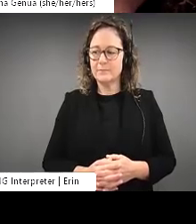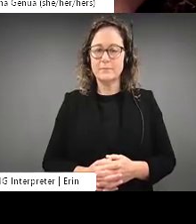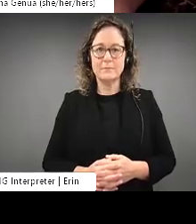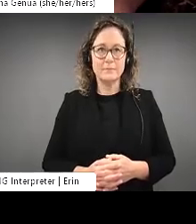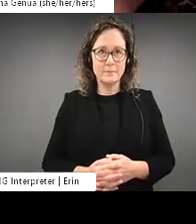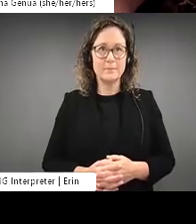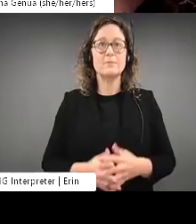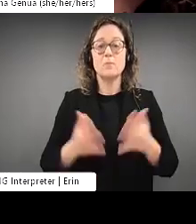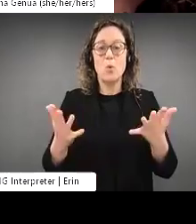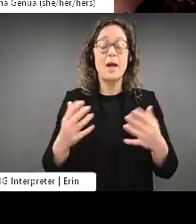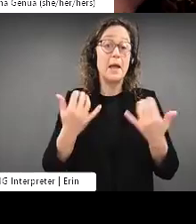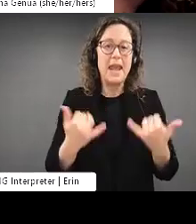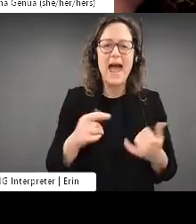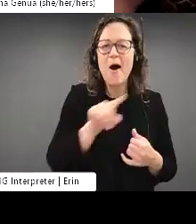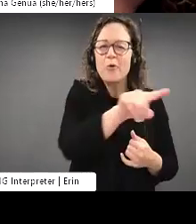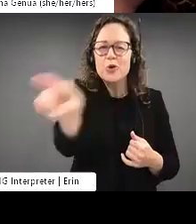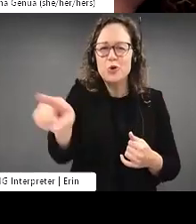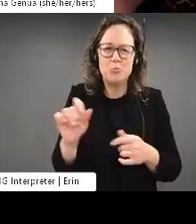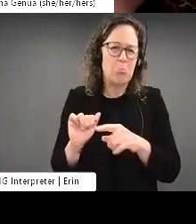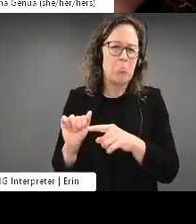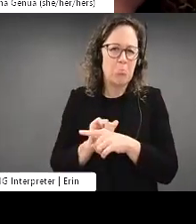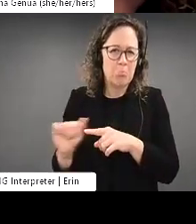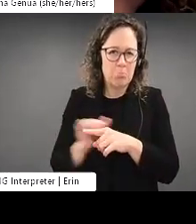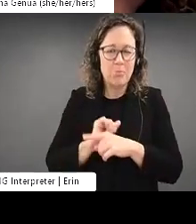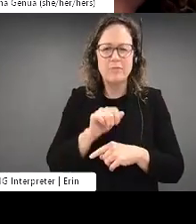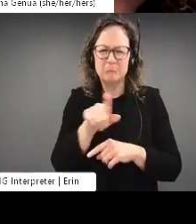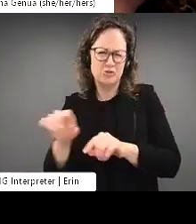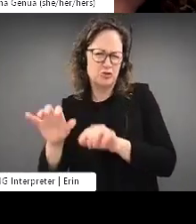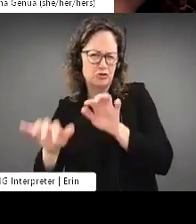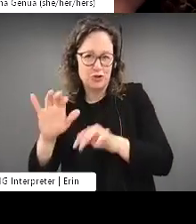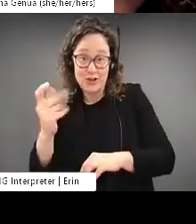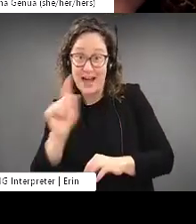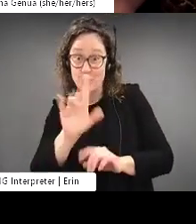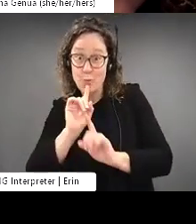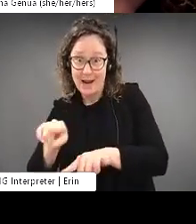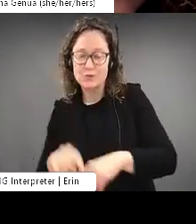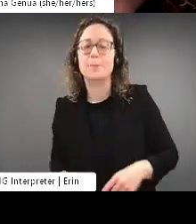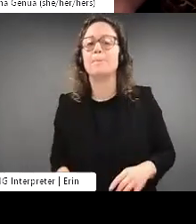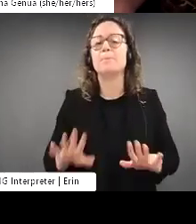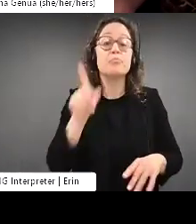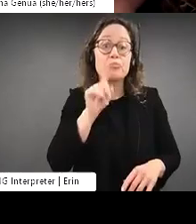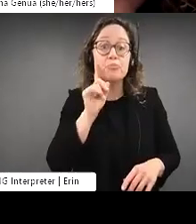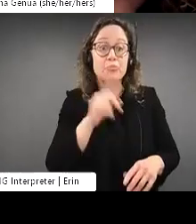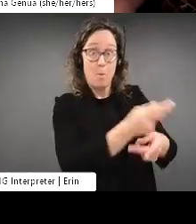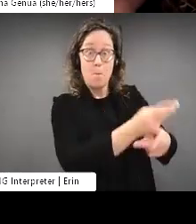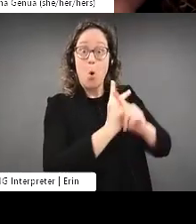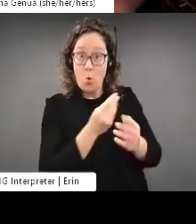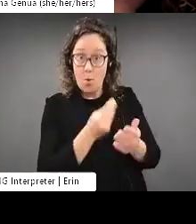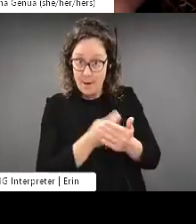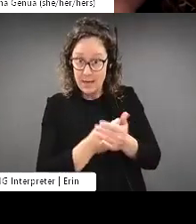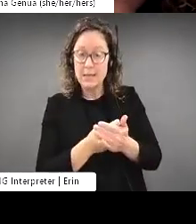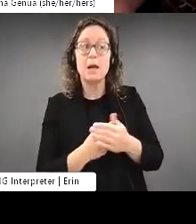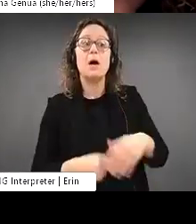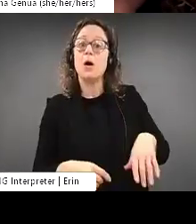so if the loan costs us 600%, Again, we've started off with